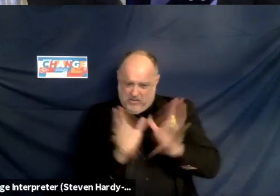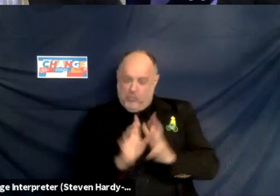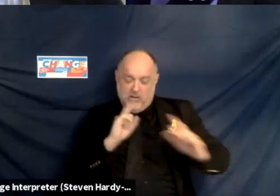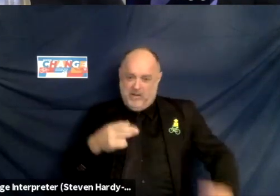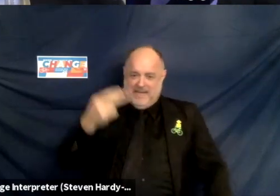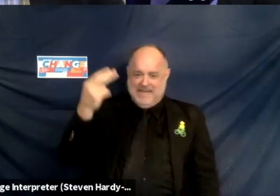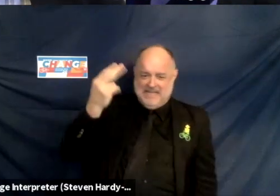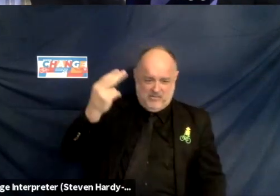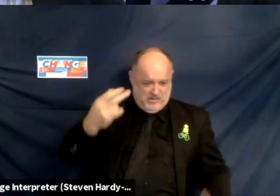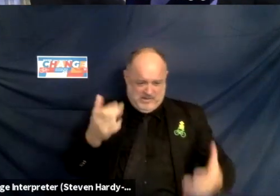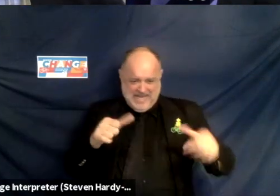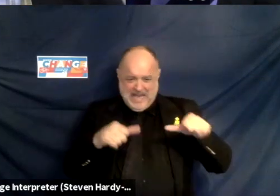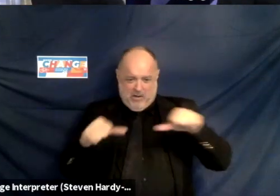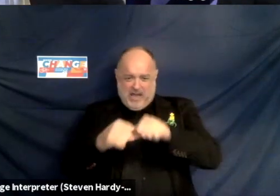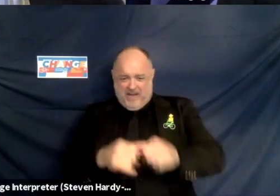historically